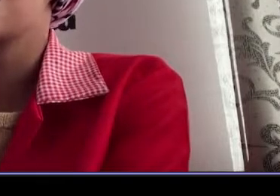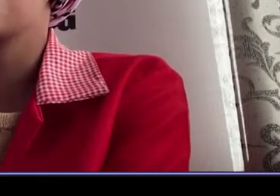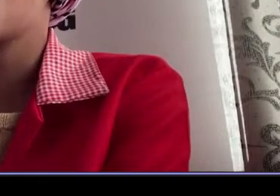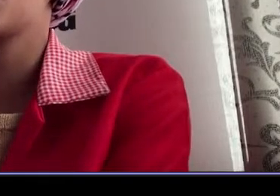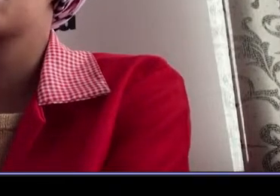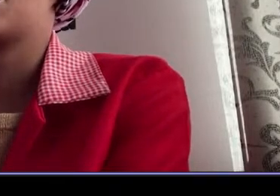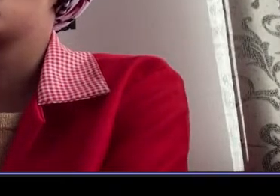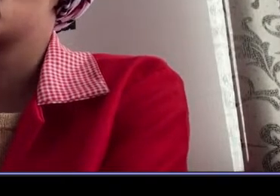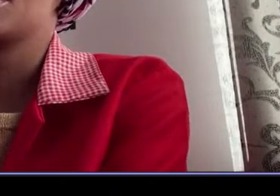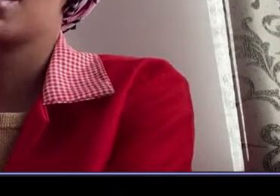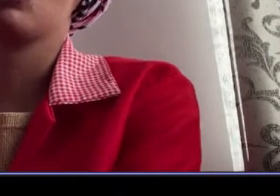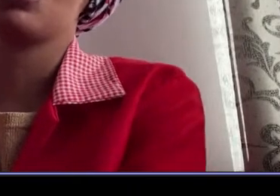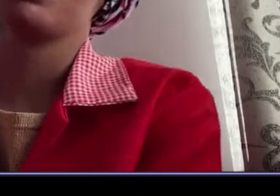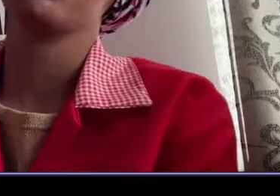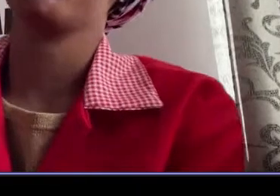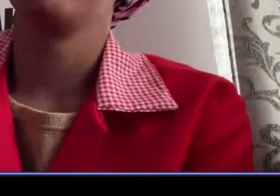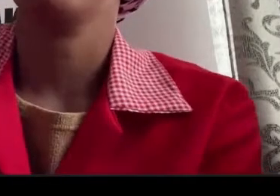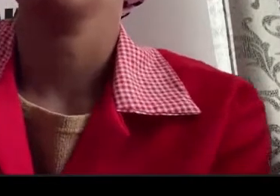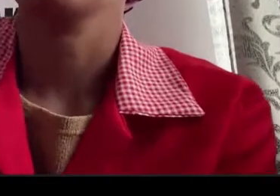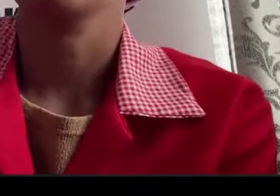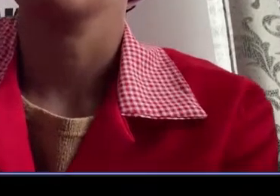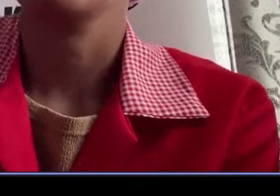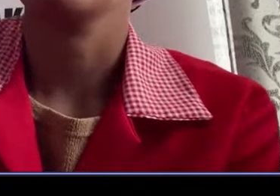The EFF notes the budget. Thank you.